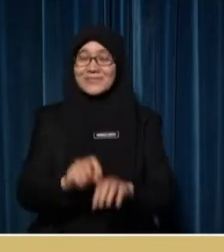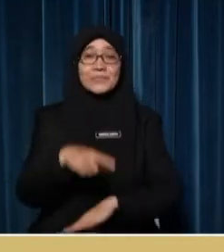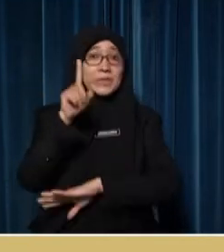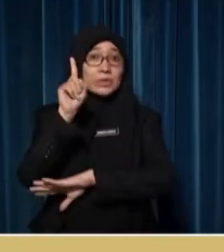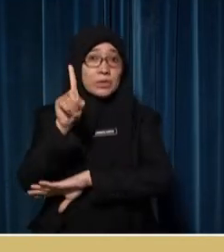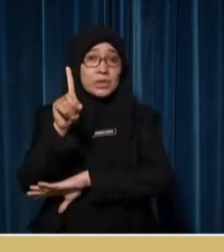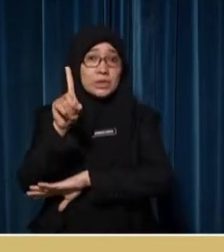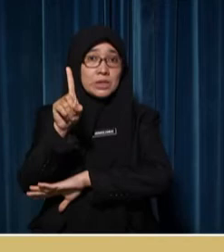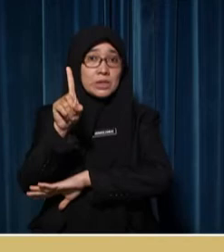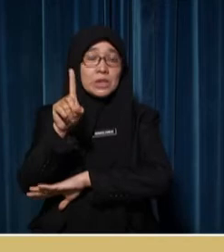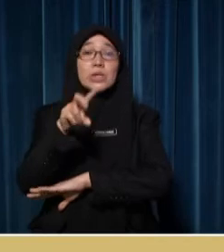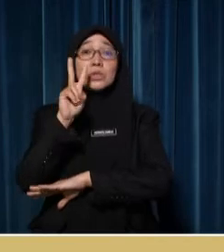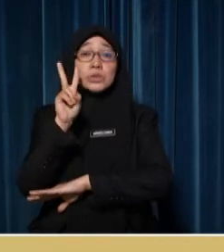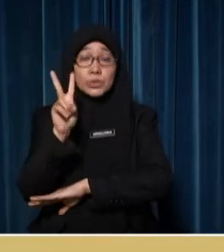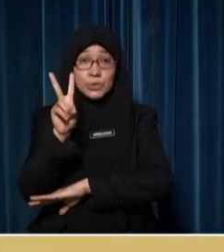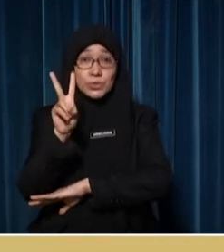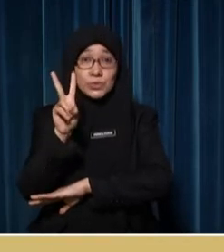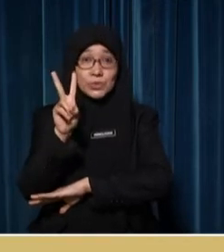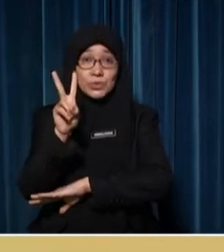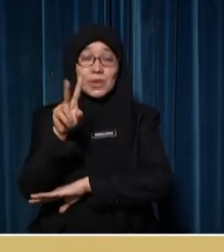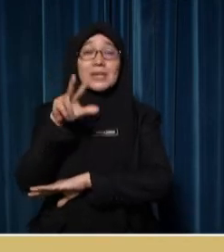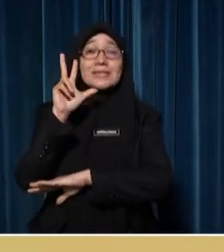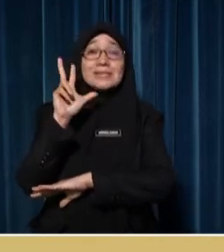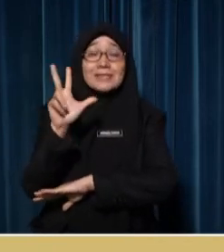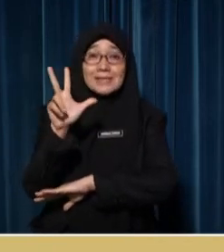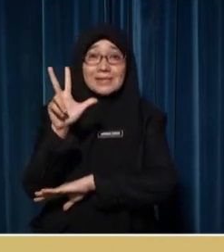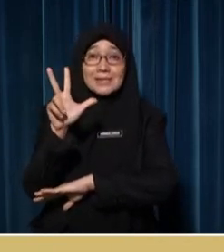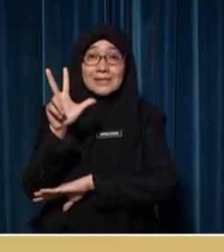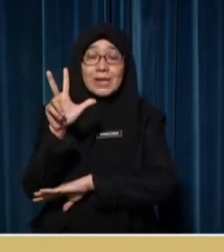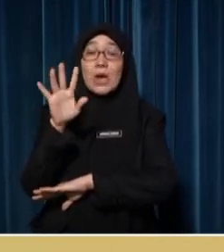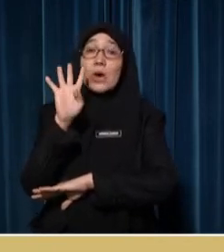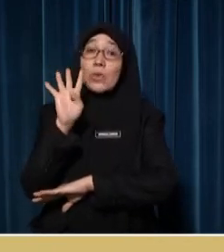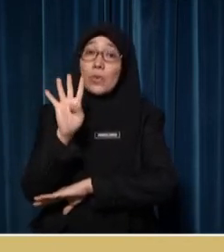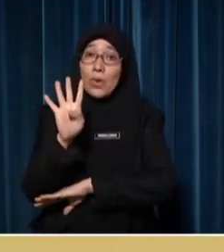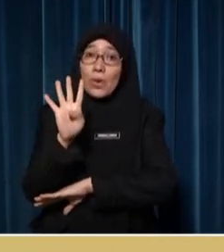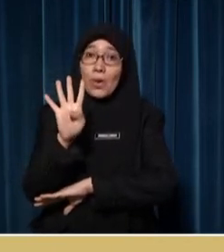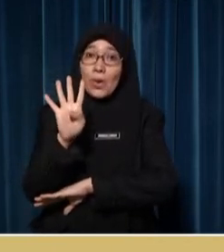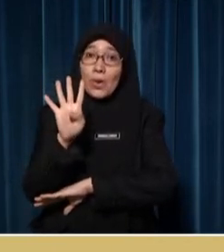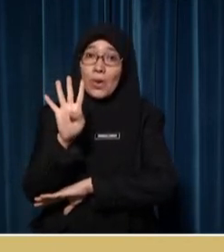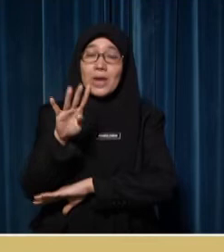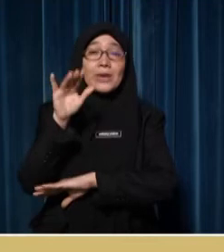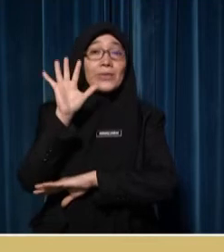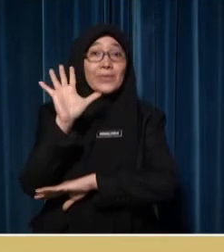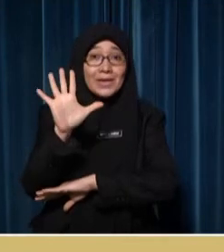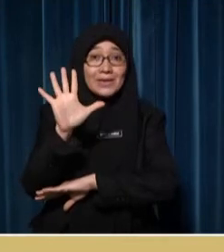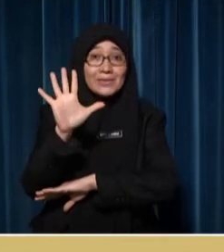1, 2, 3, 4,